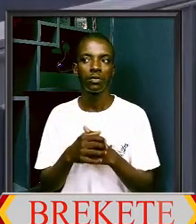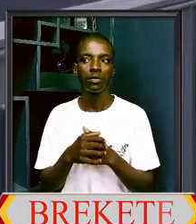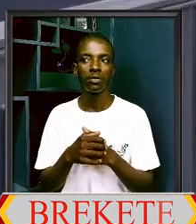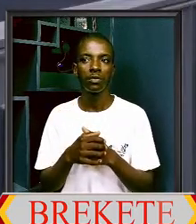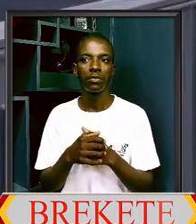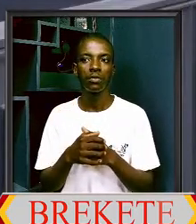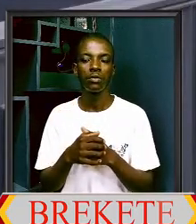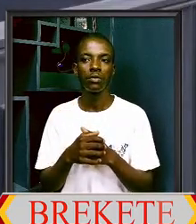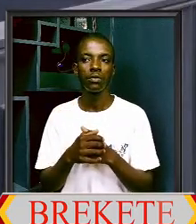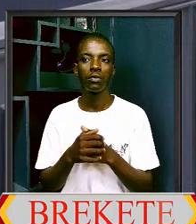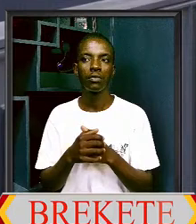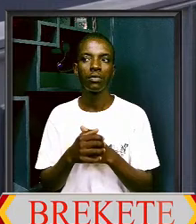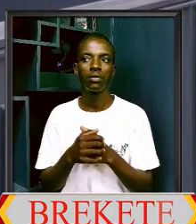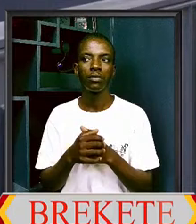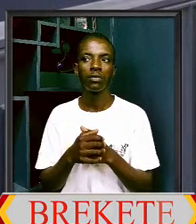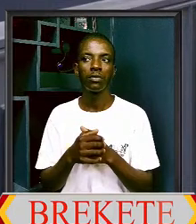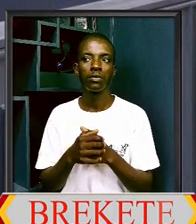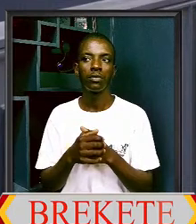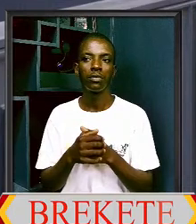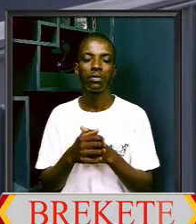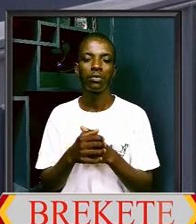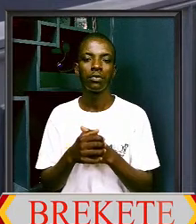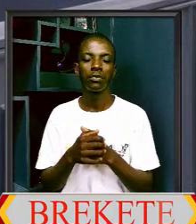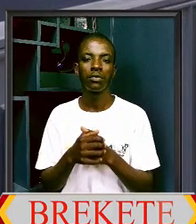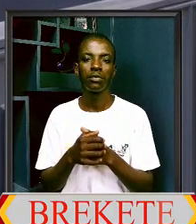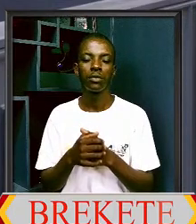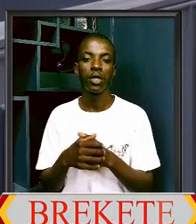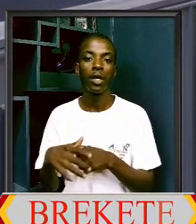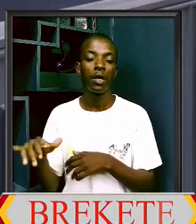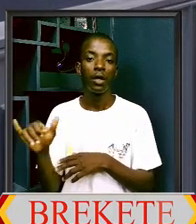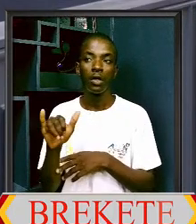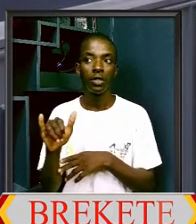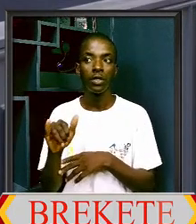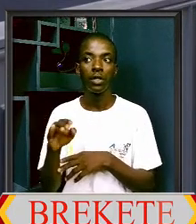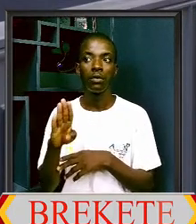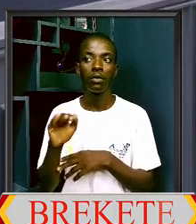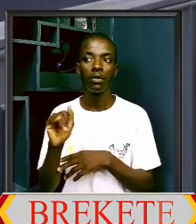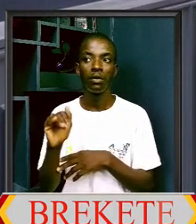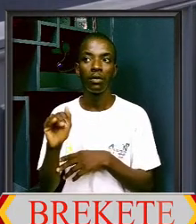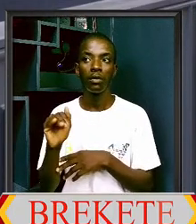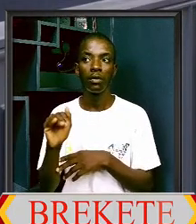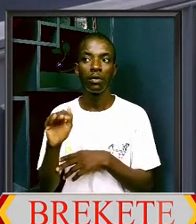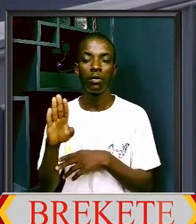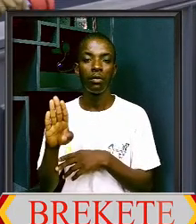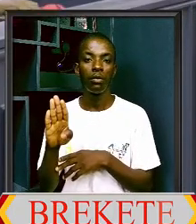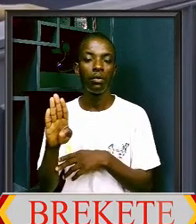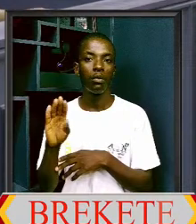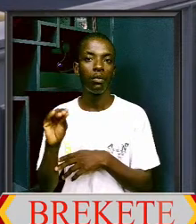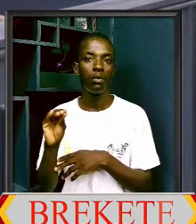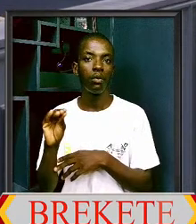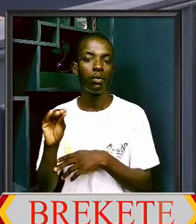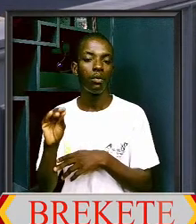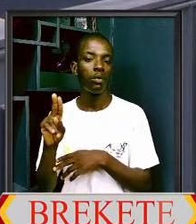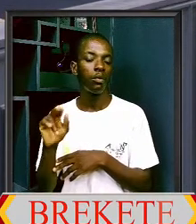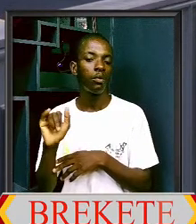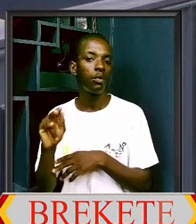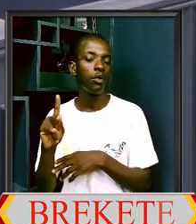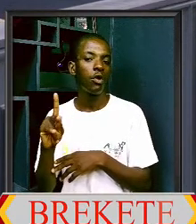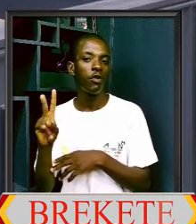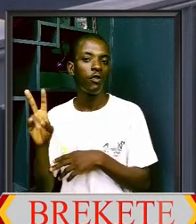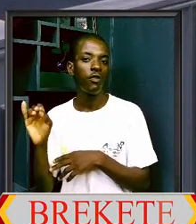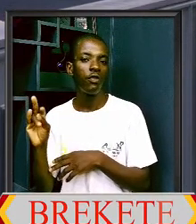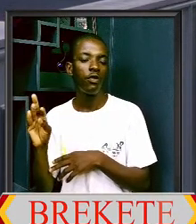microphone collect now talk to us MH now the same bom is the one who even issued me